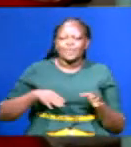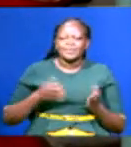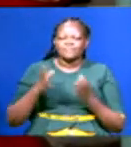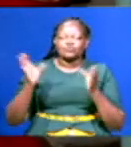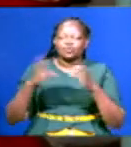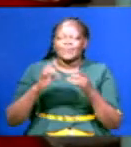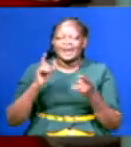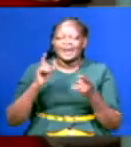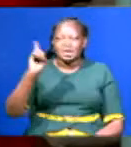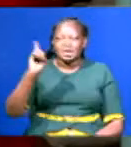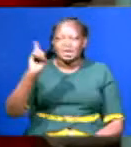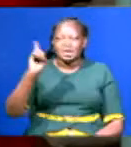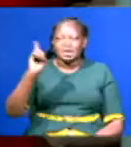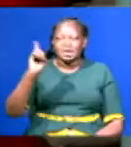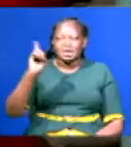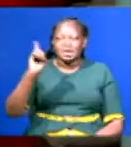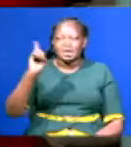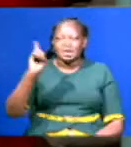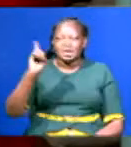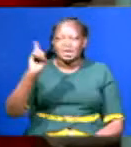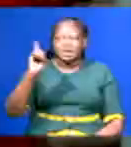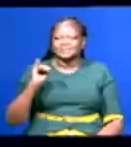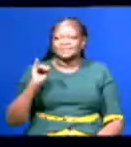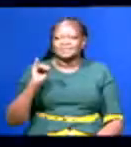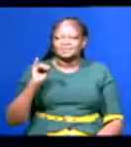until 1999.